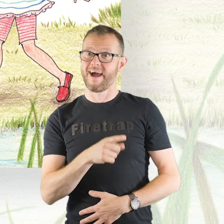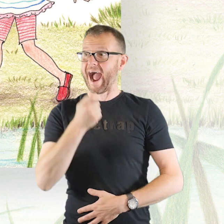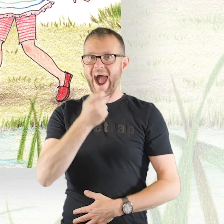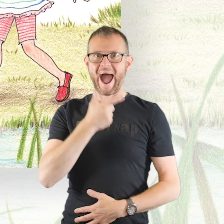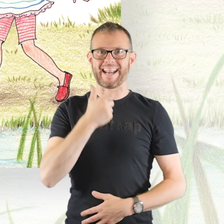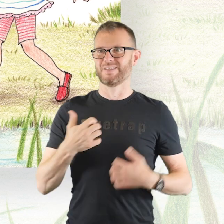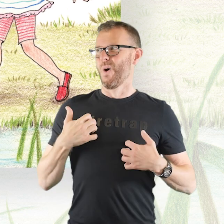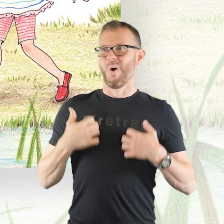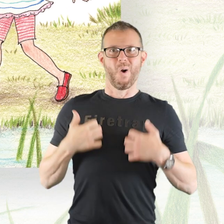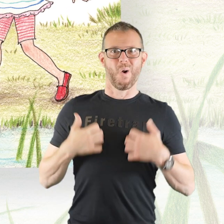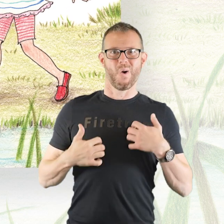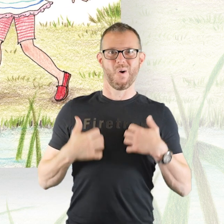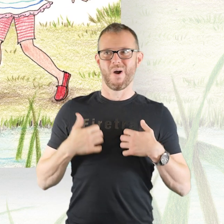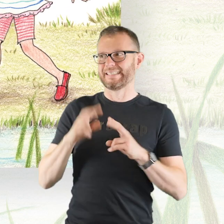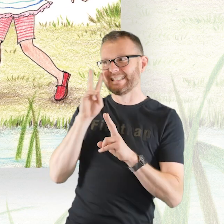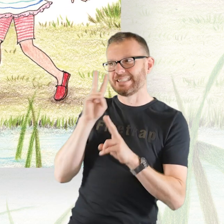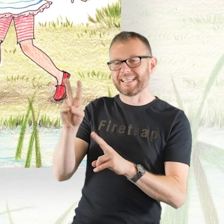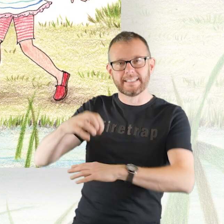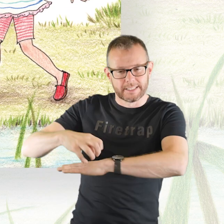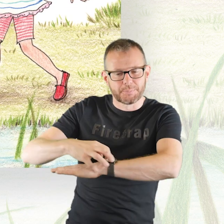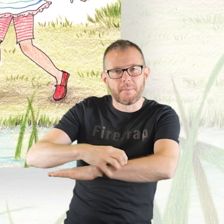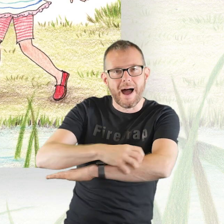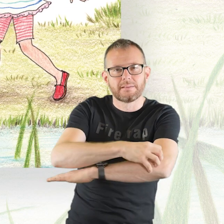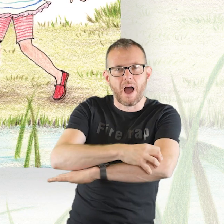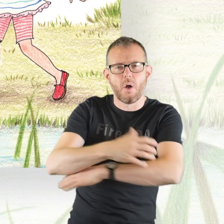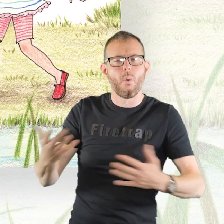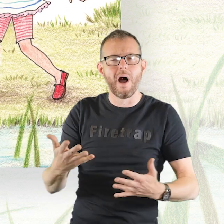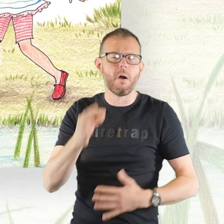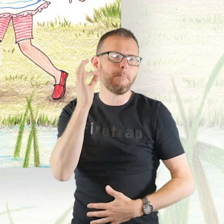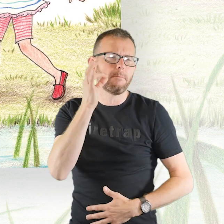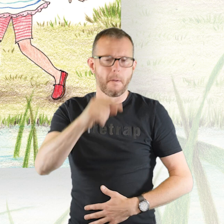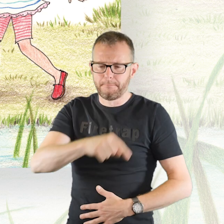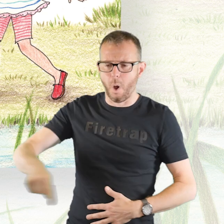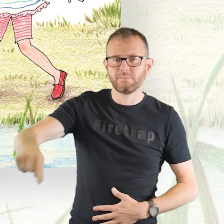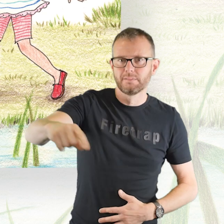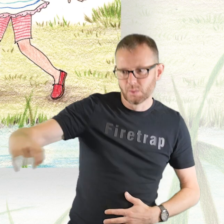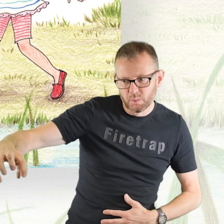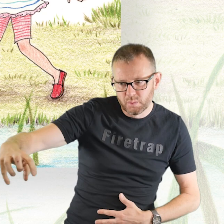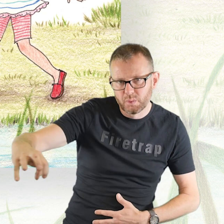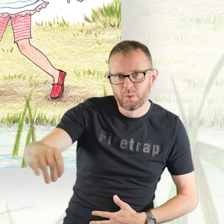Alex was excited to see a spider at the edge of a pond.